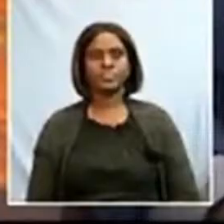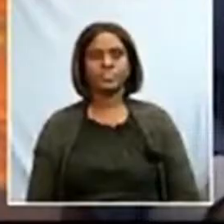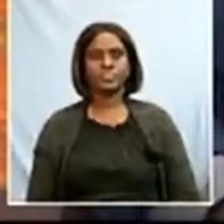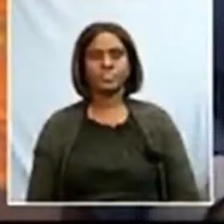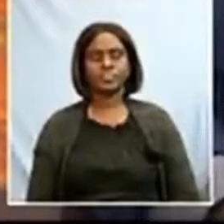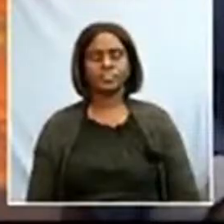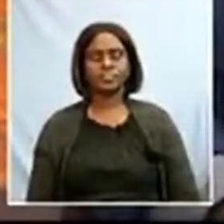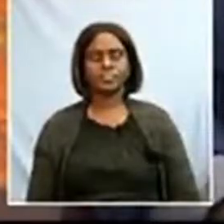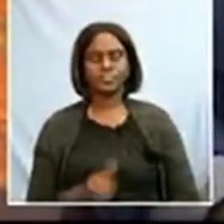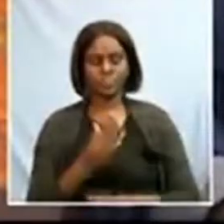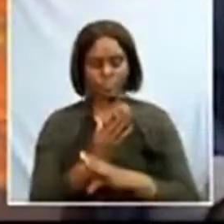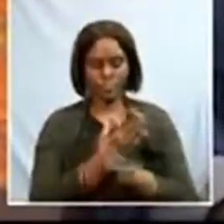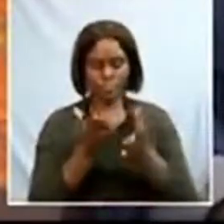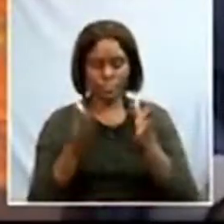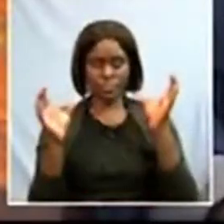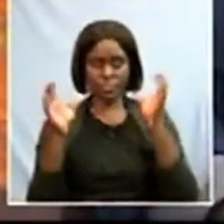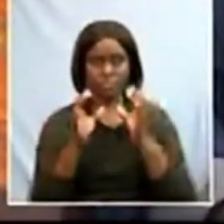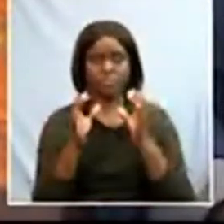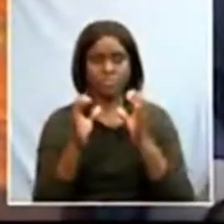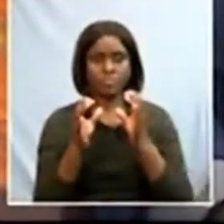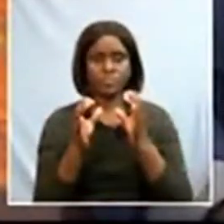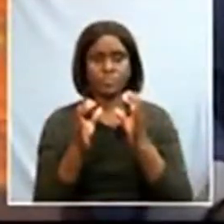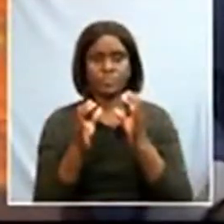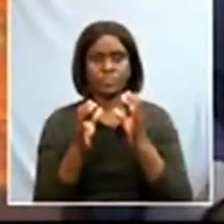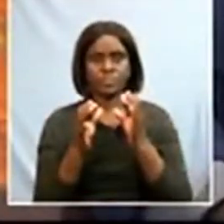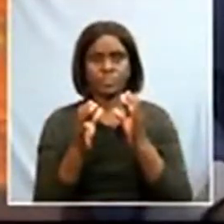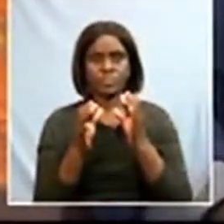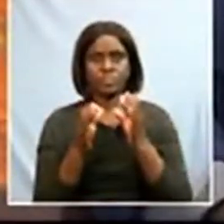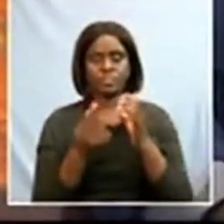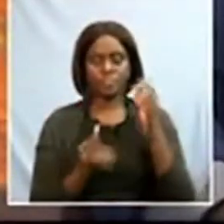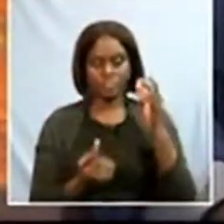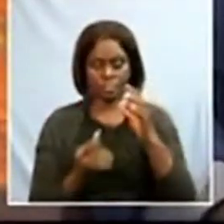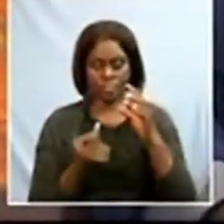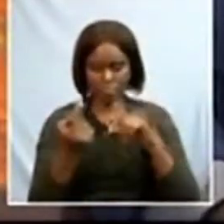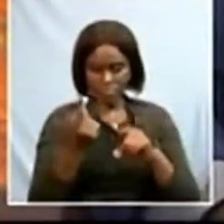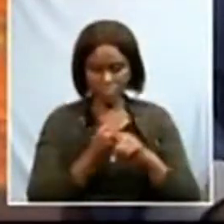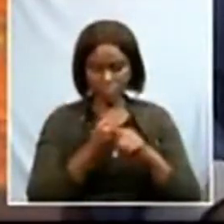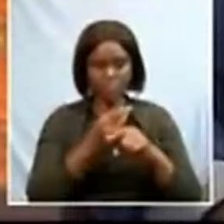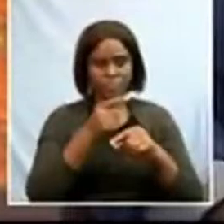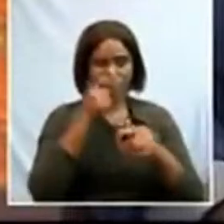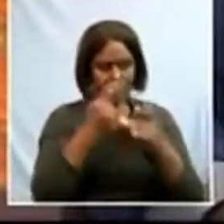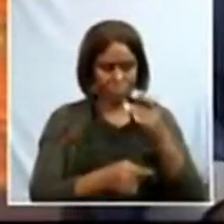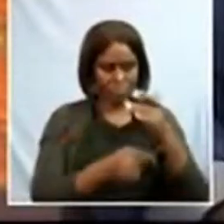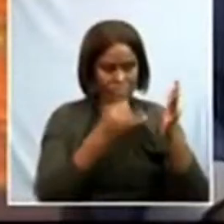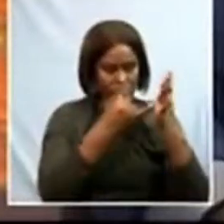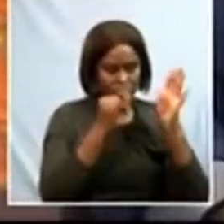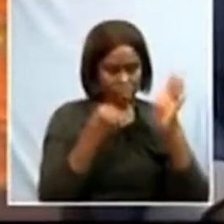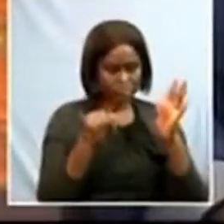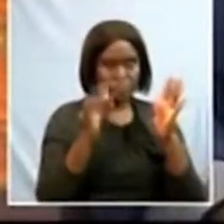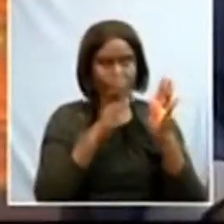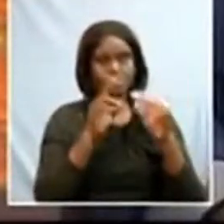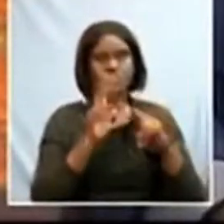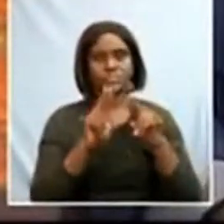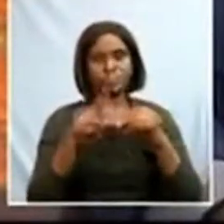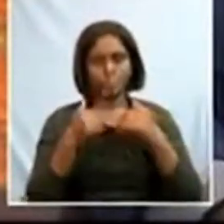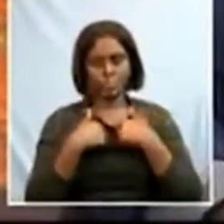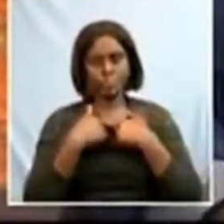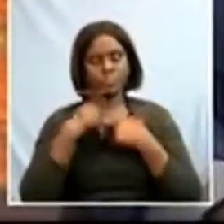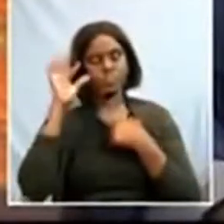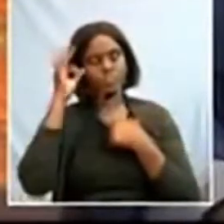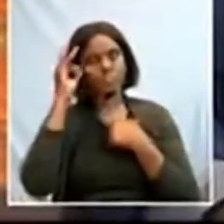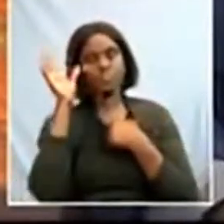submit before this committee that arising from the gaps that have been identified, Chair, we have